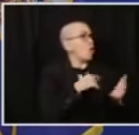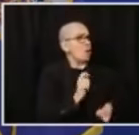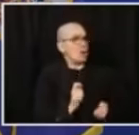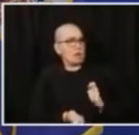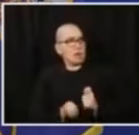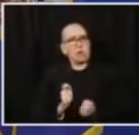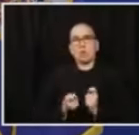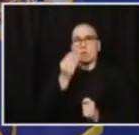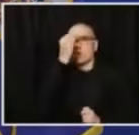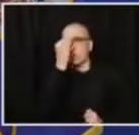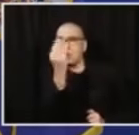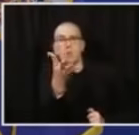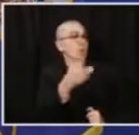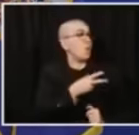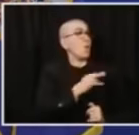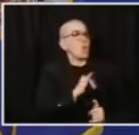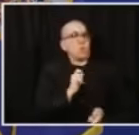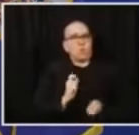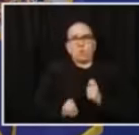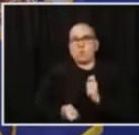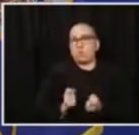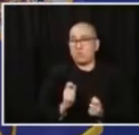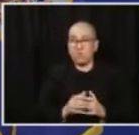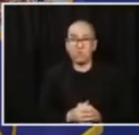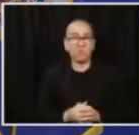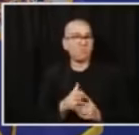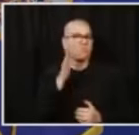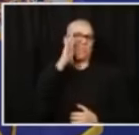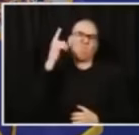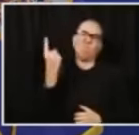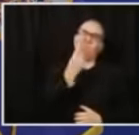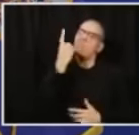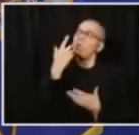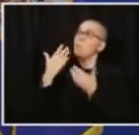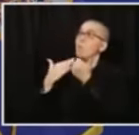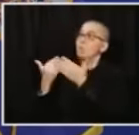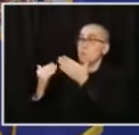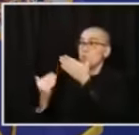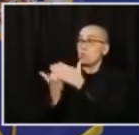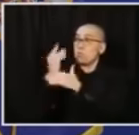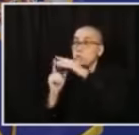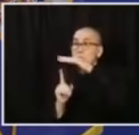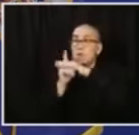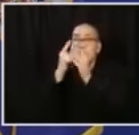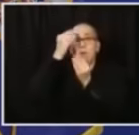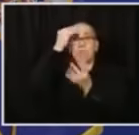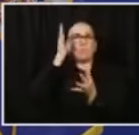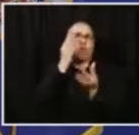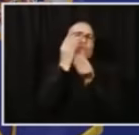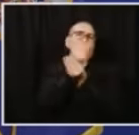you with new information as soon as it's available. As the governor mentioned, we've been working on this